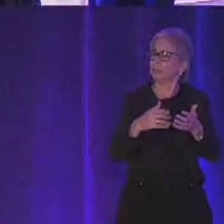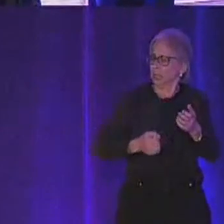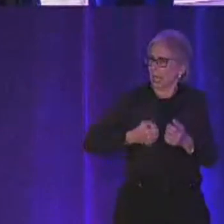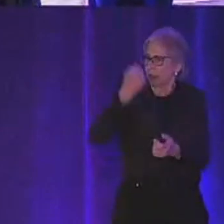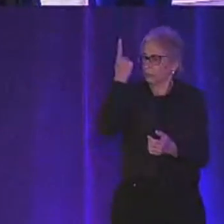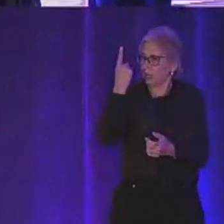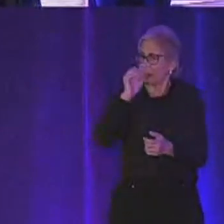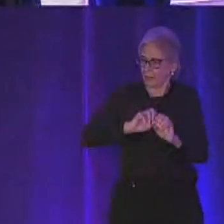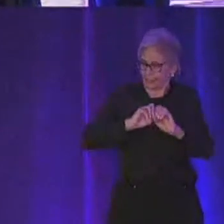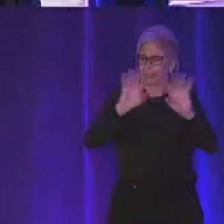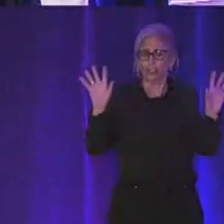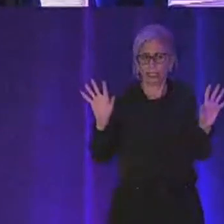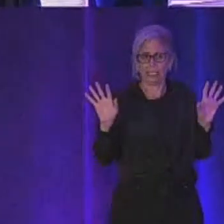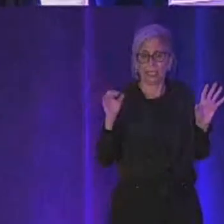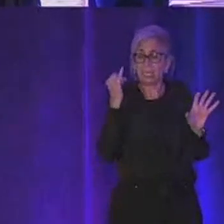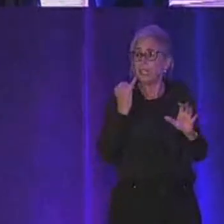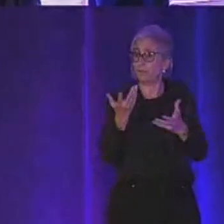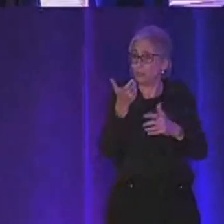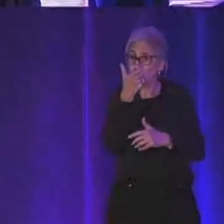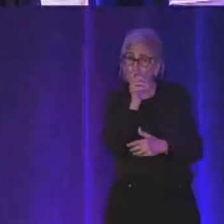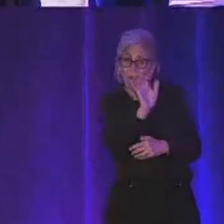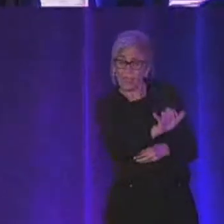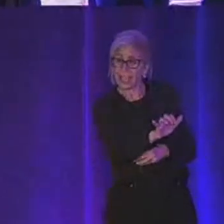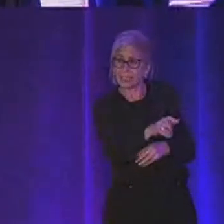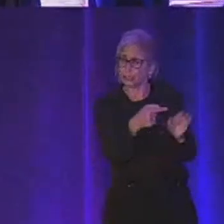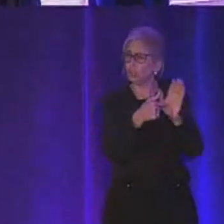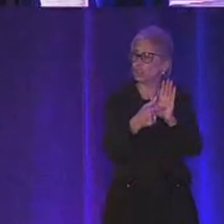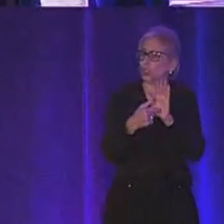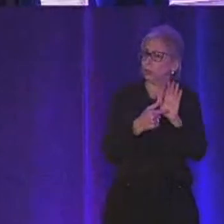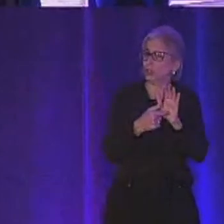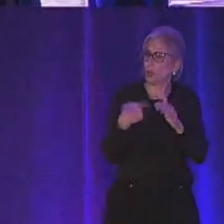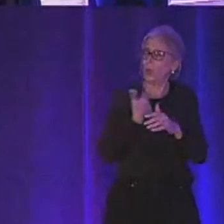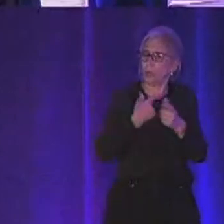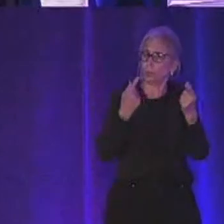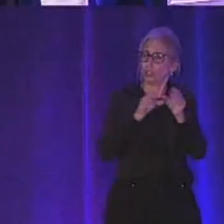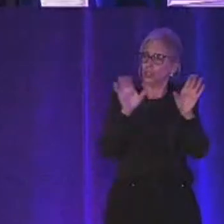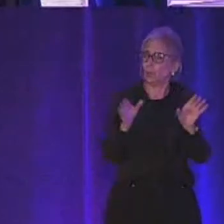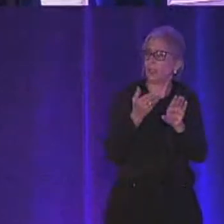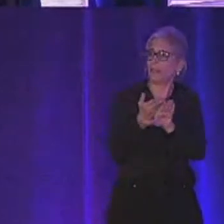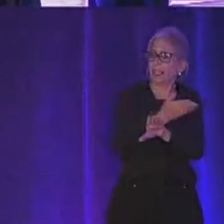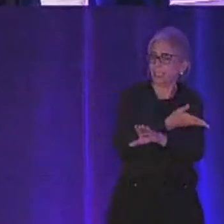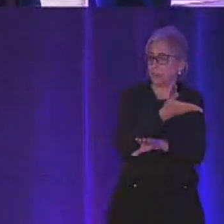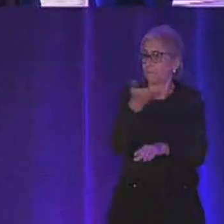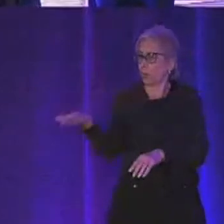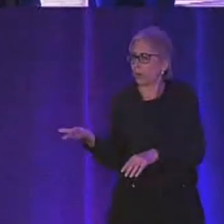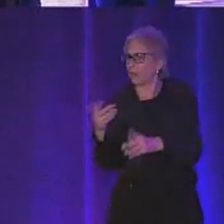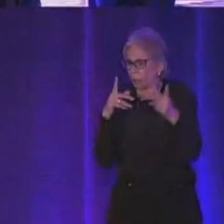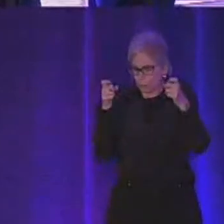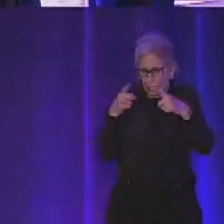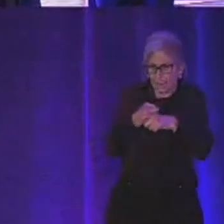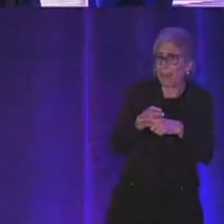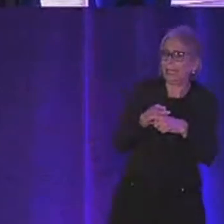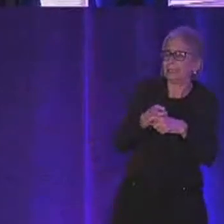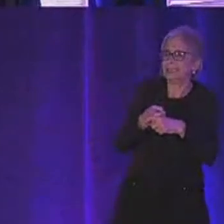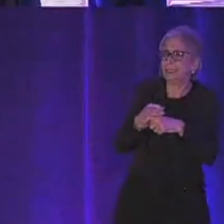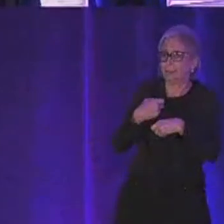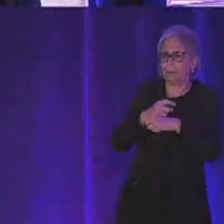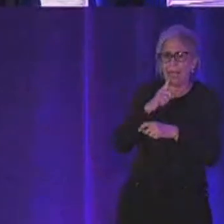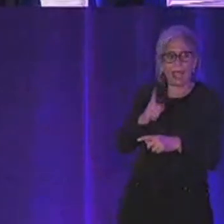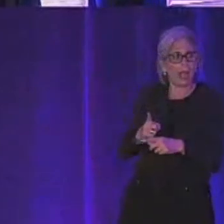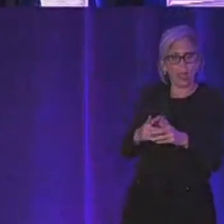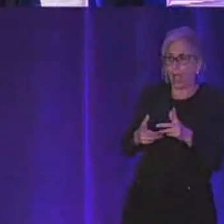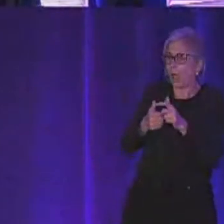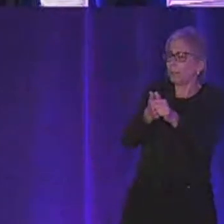clearly. And if you saw it, it shows you that we were doing things before that were very complex, ensuring UI